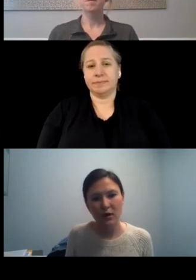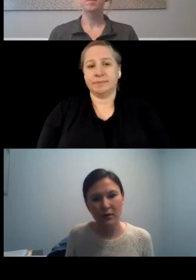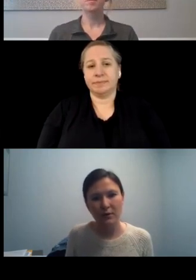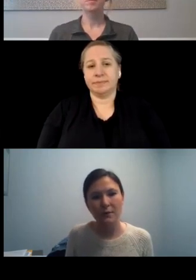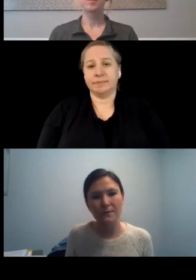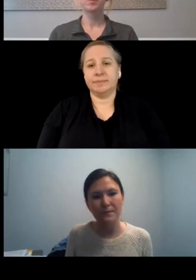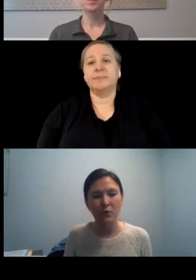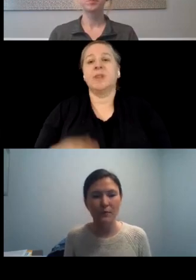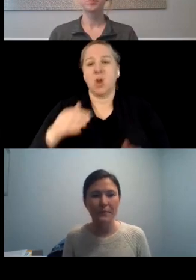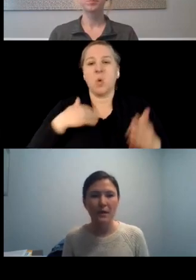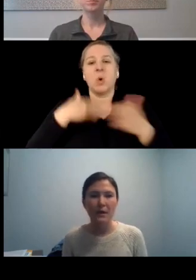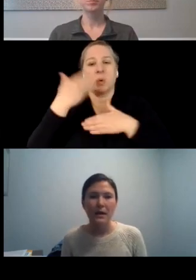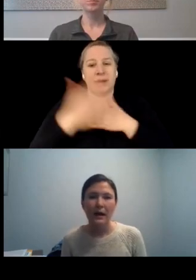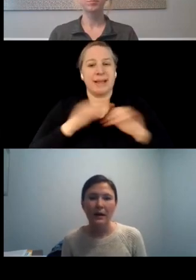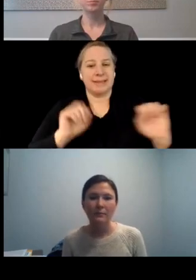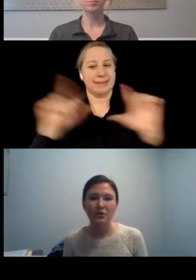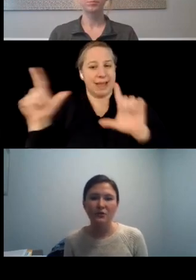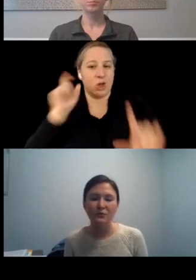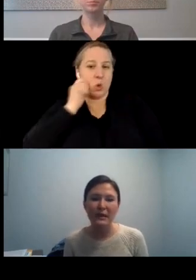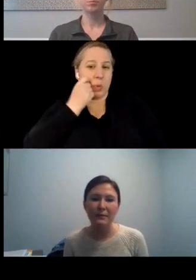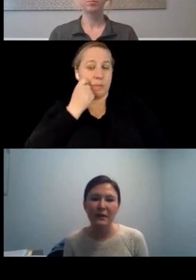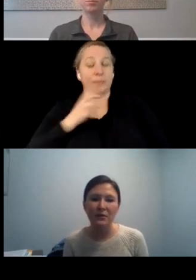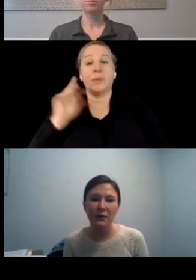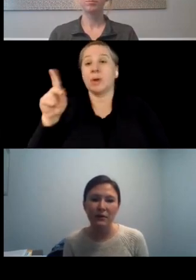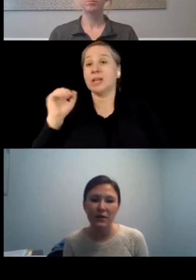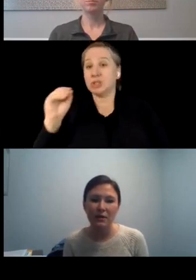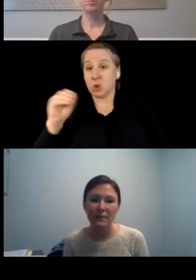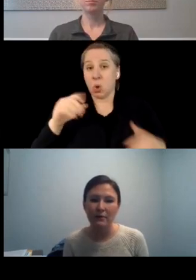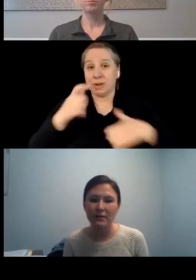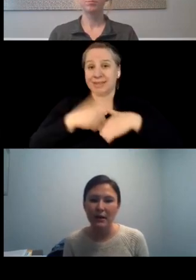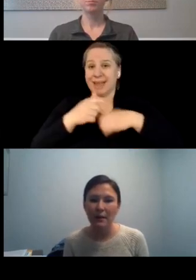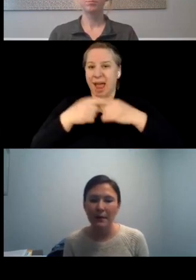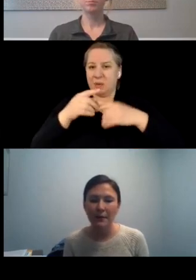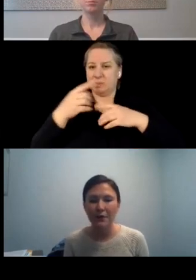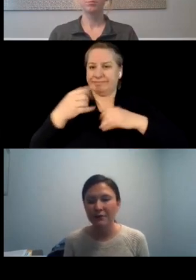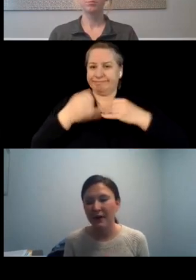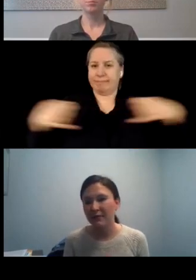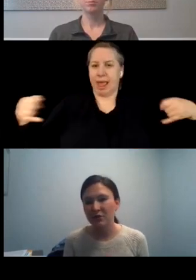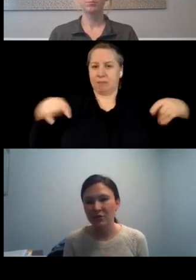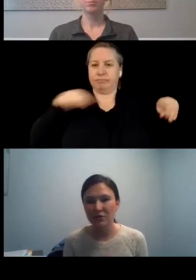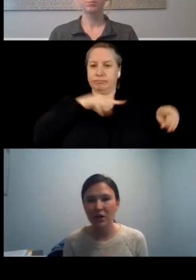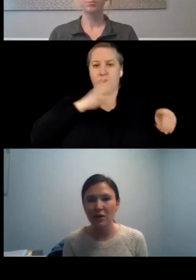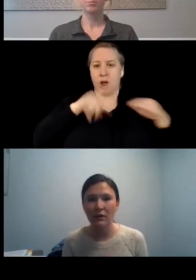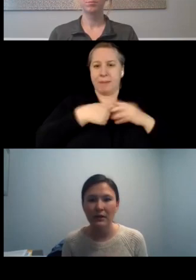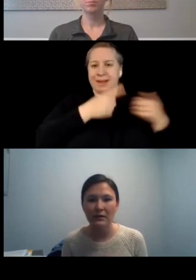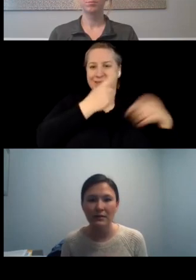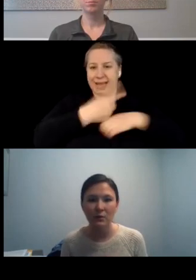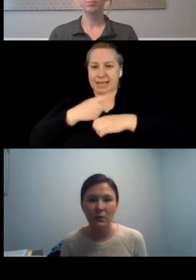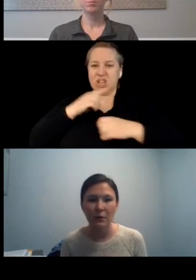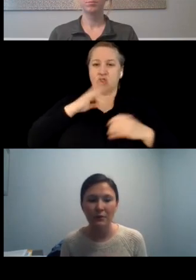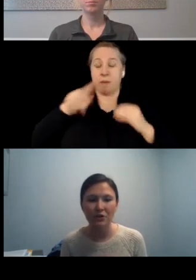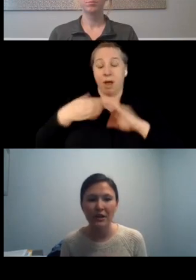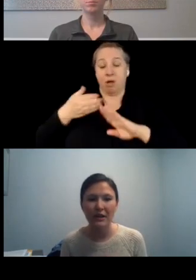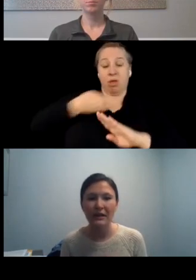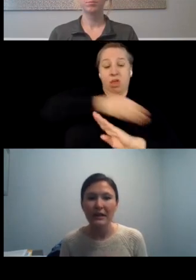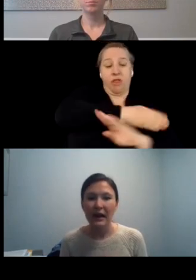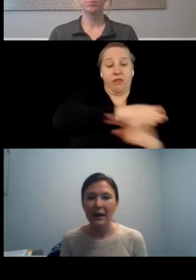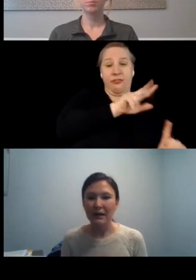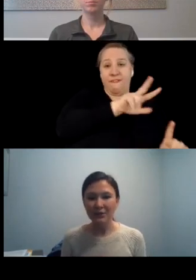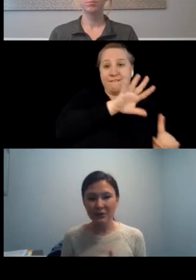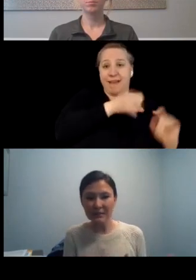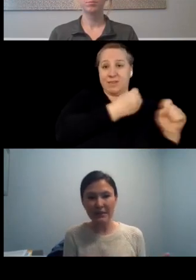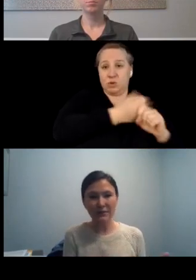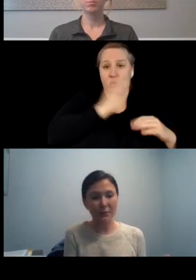And we'll go to there you go. Cool. So just from a timeline, so I know I talked about 35-ish years ago is where we